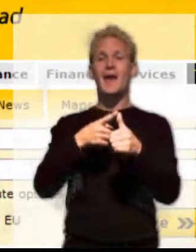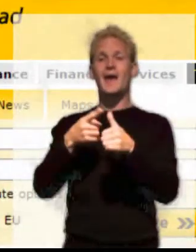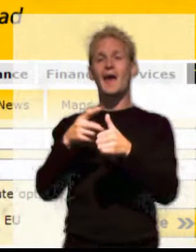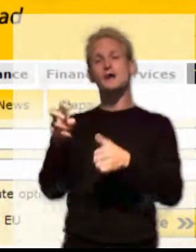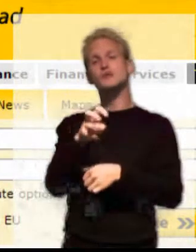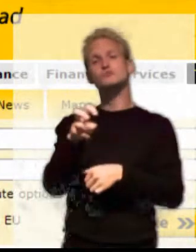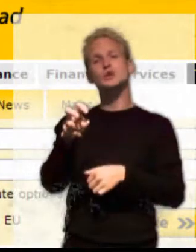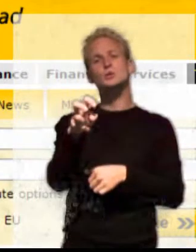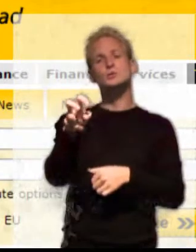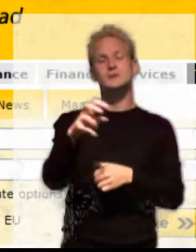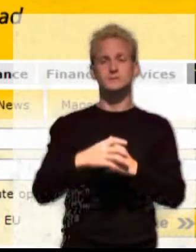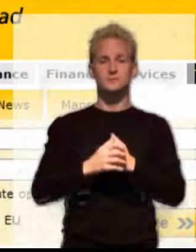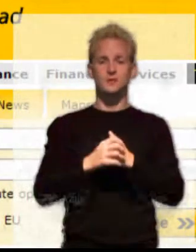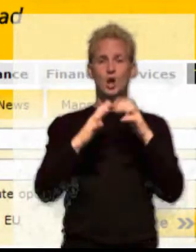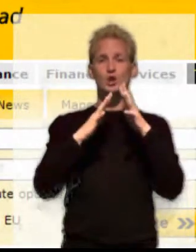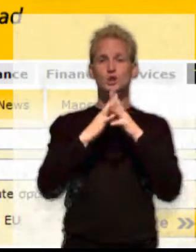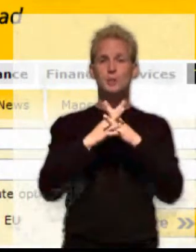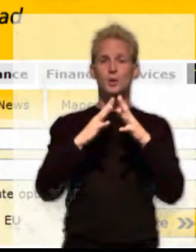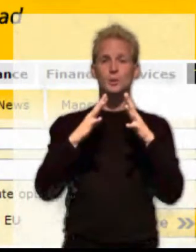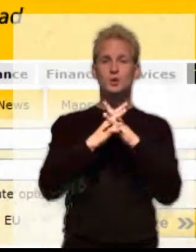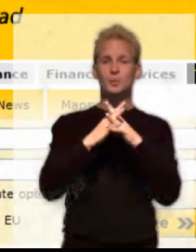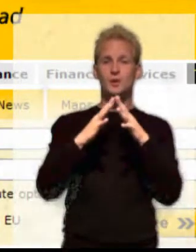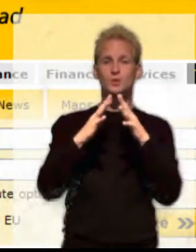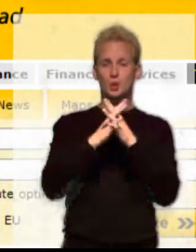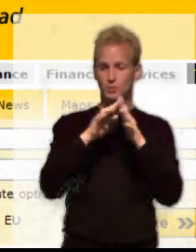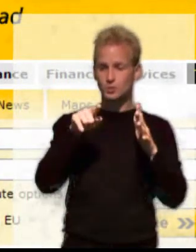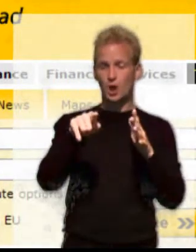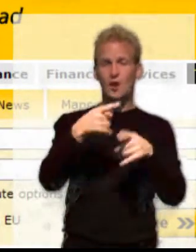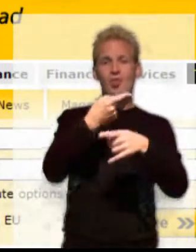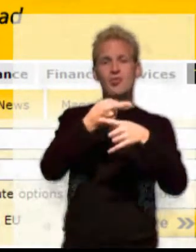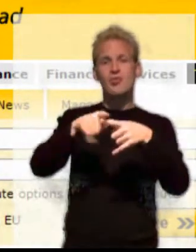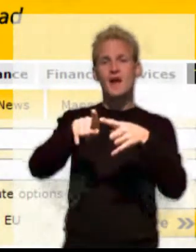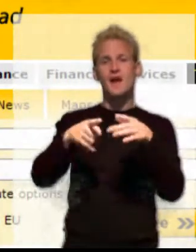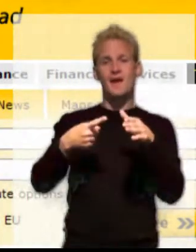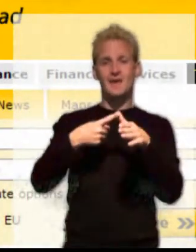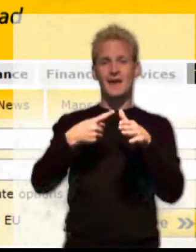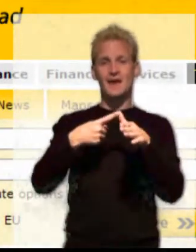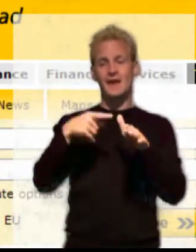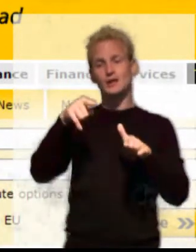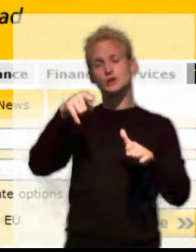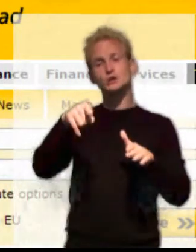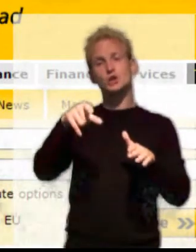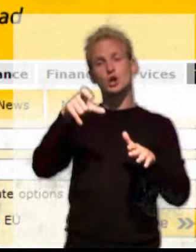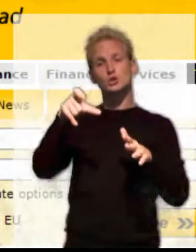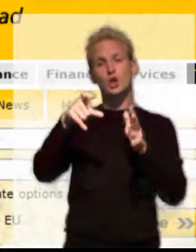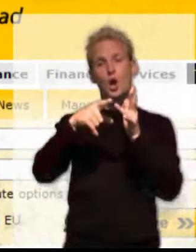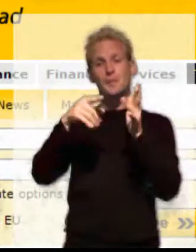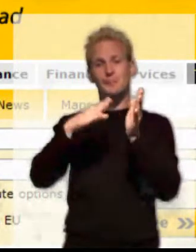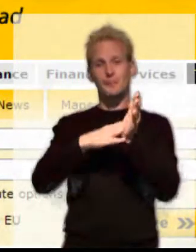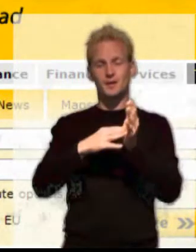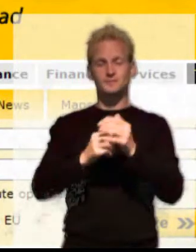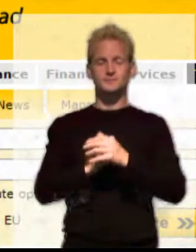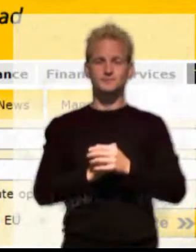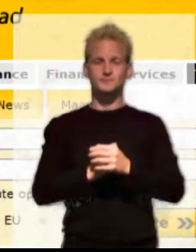Route Planner to plan your journey. www.theaa.com